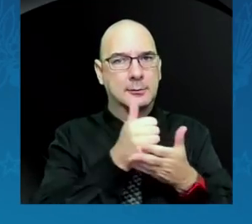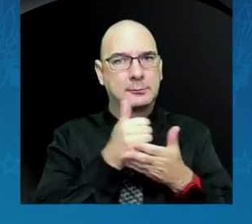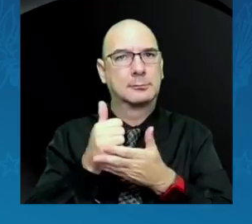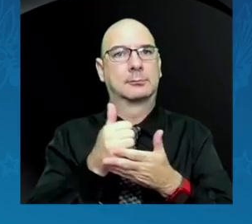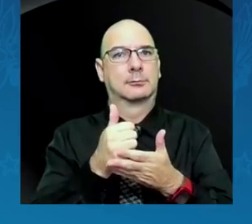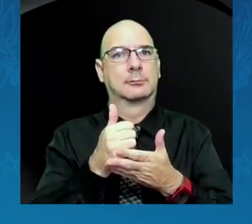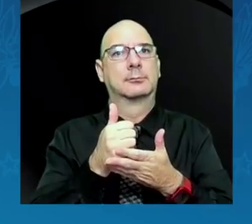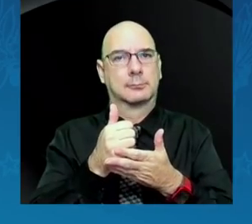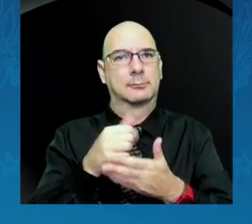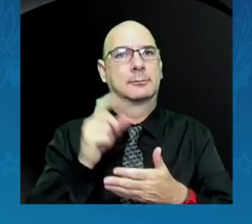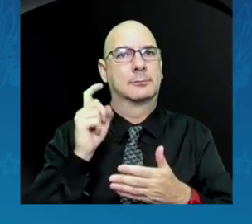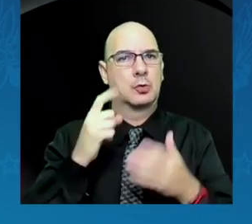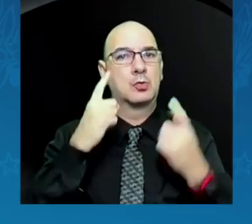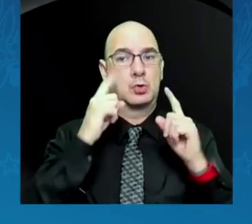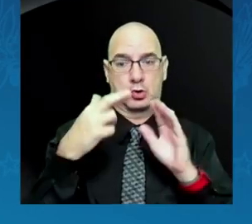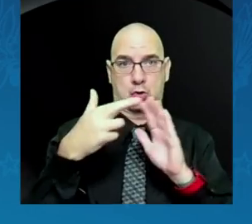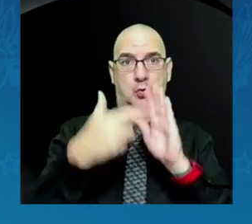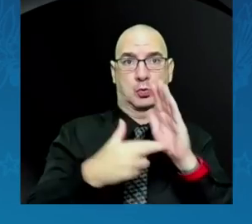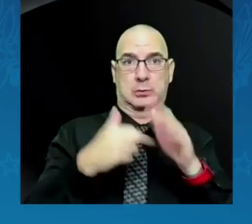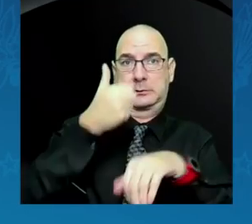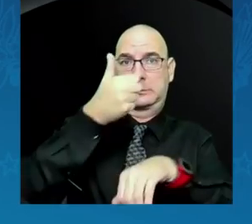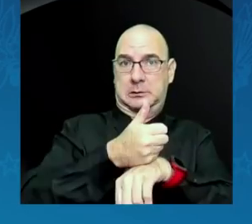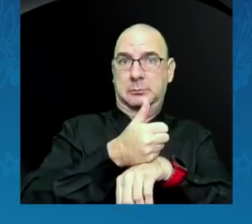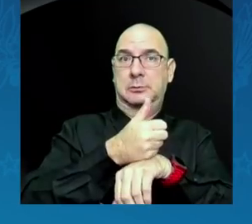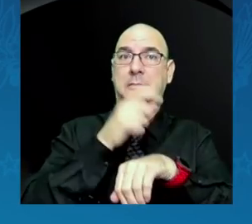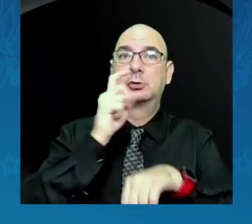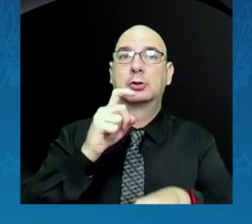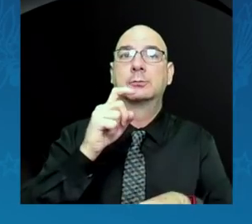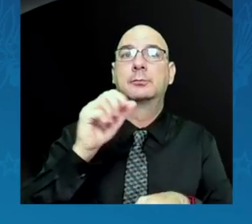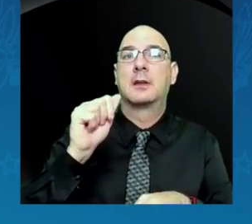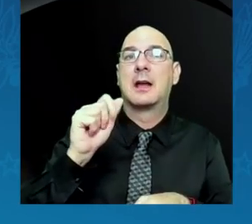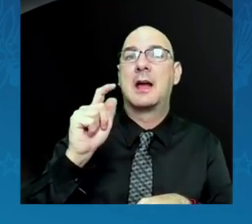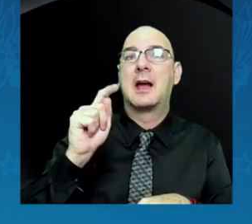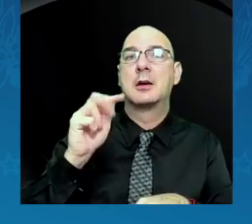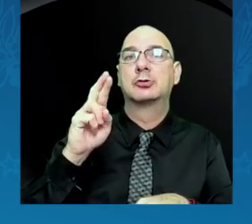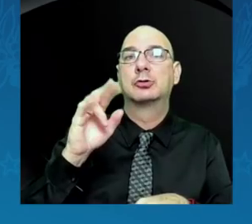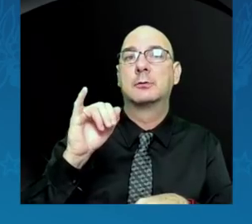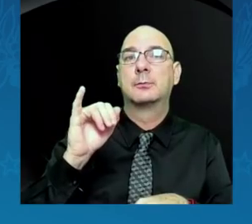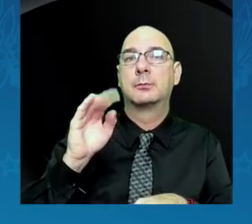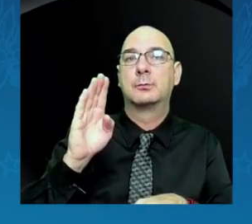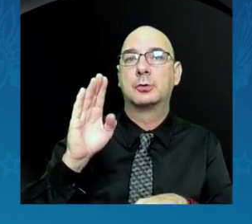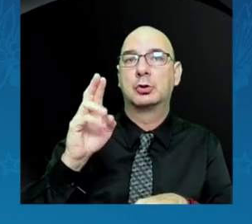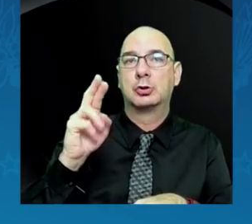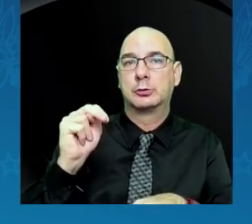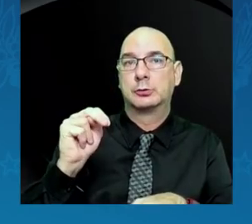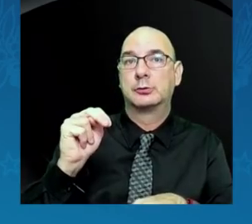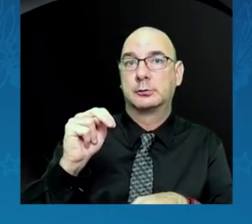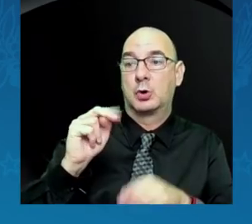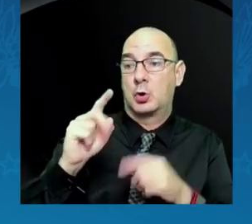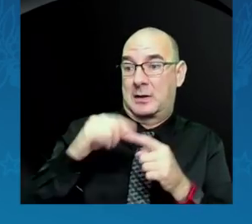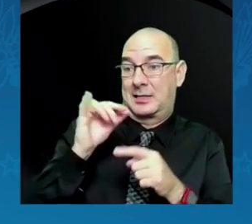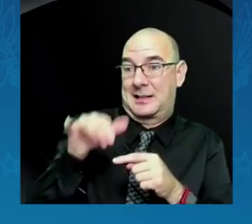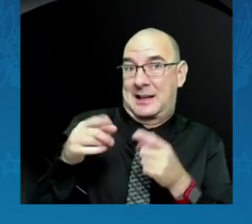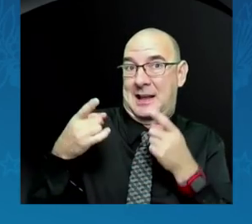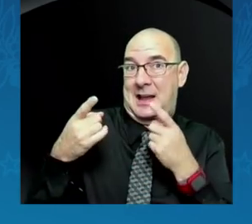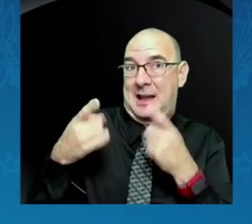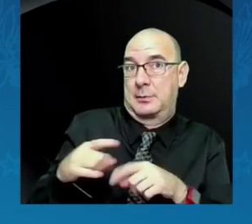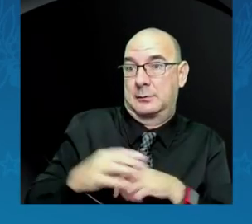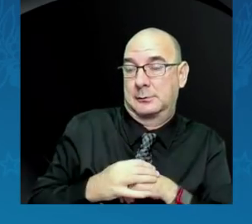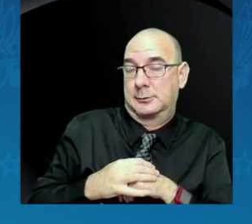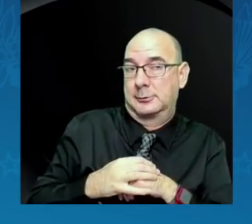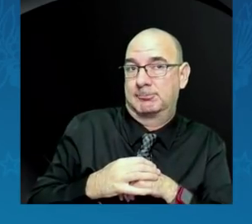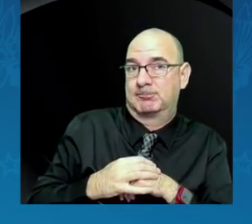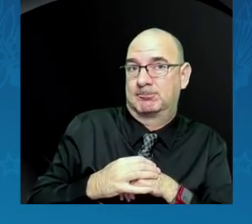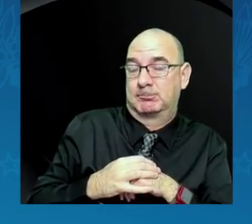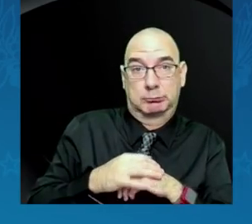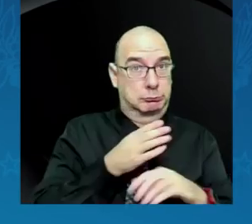should be attribution when it occurs. That was once a debatable point among nations, but we are seeing that there is